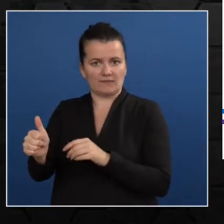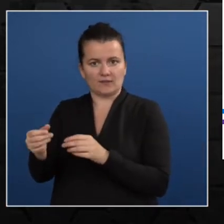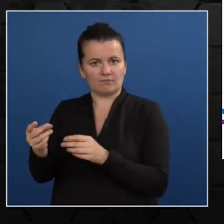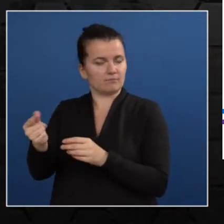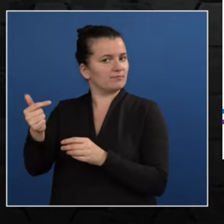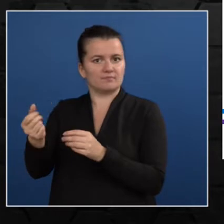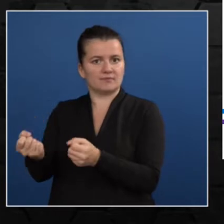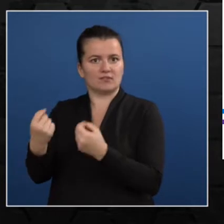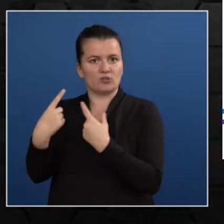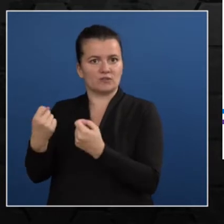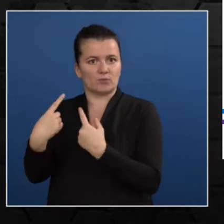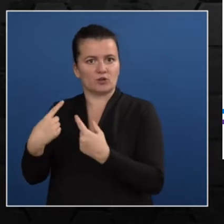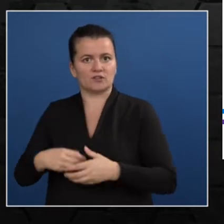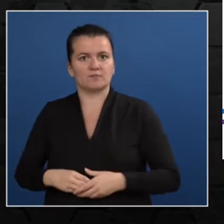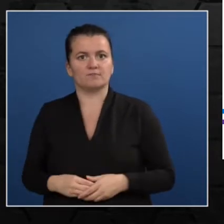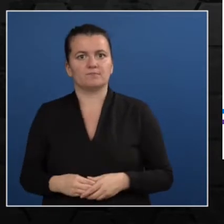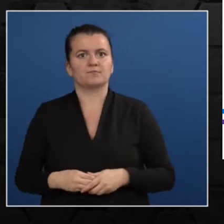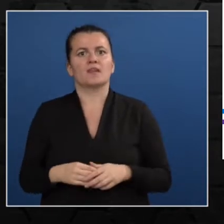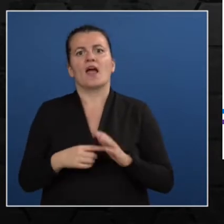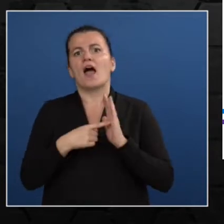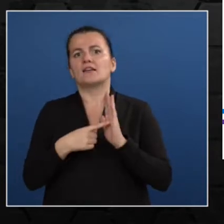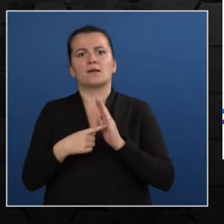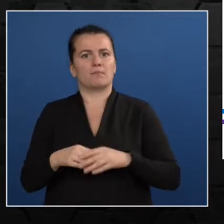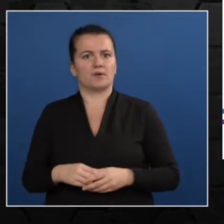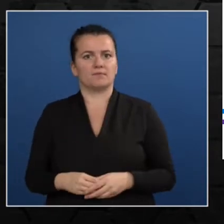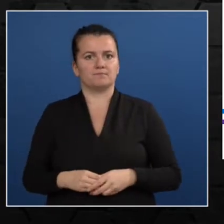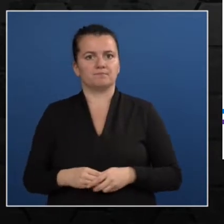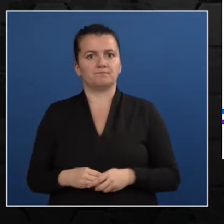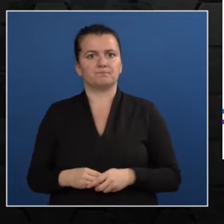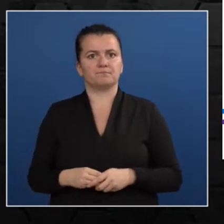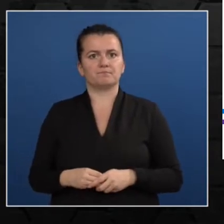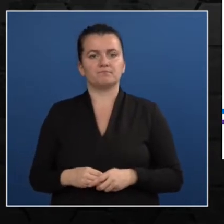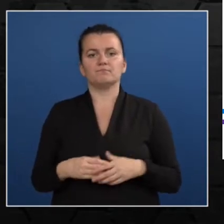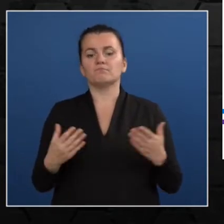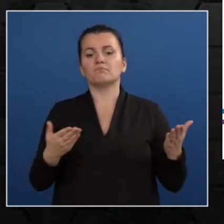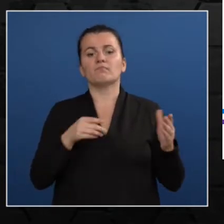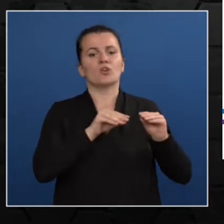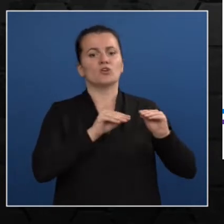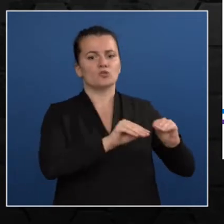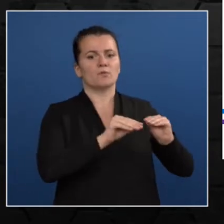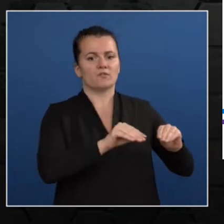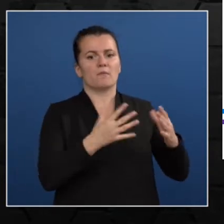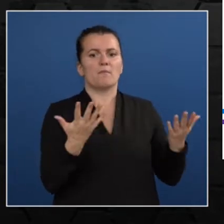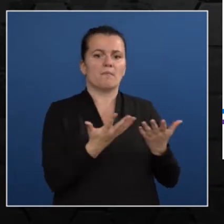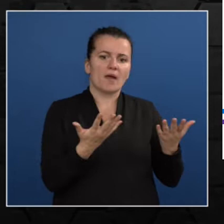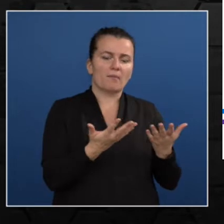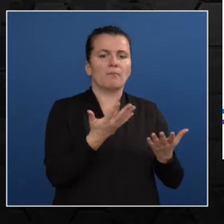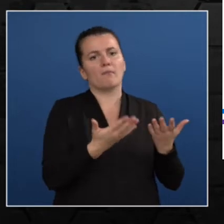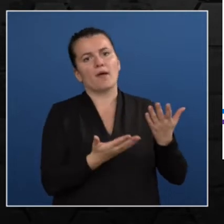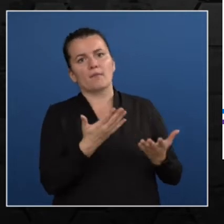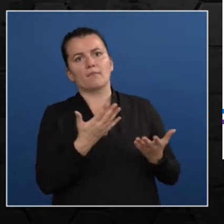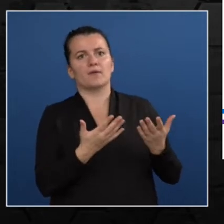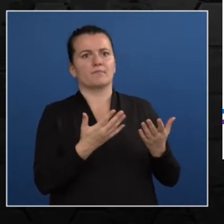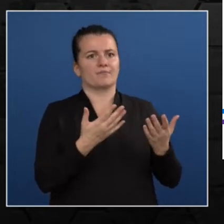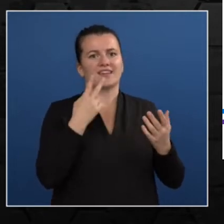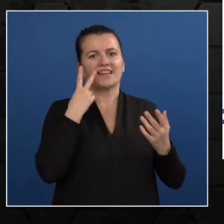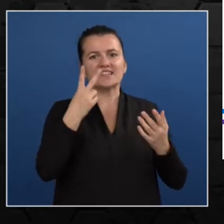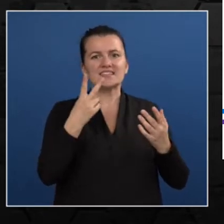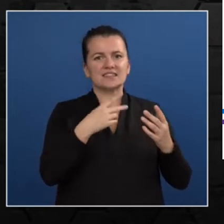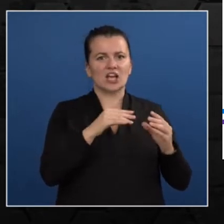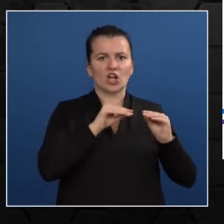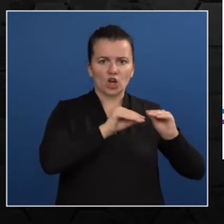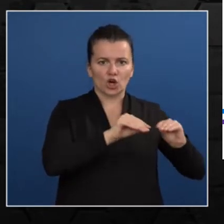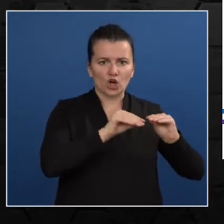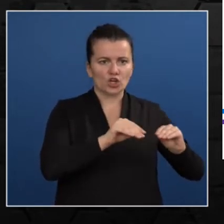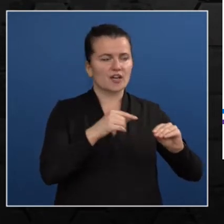as like sort of problems in which you're dealing with continuous variables. Like whenever you're predicting